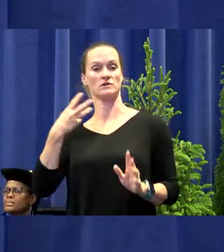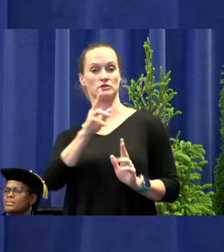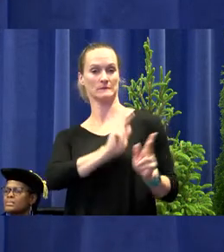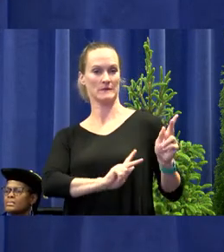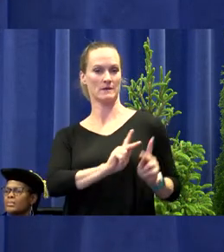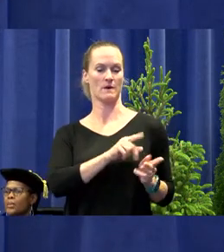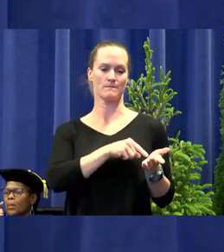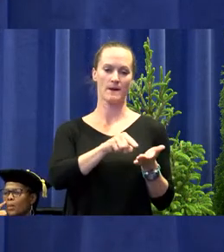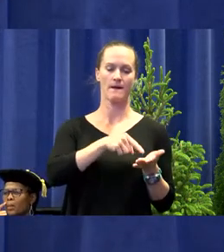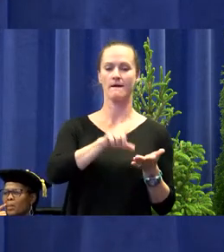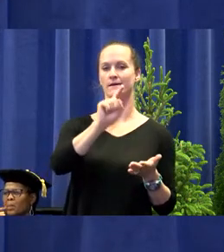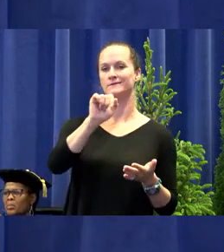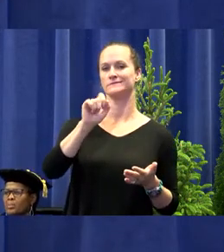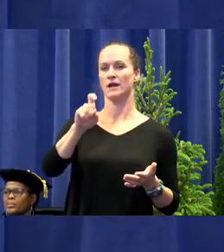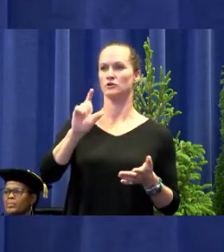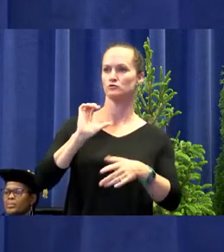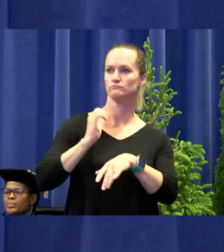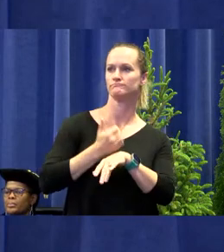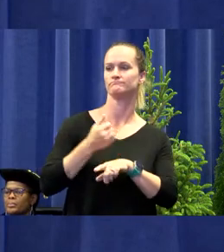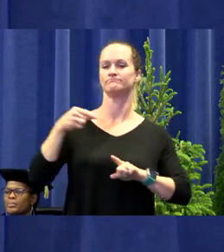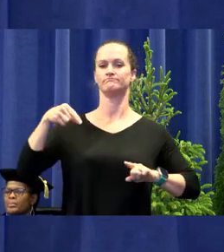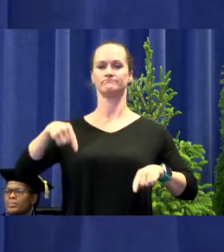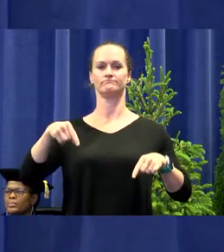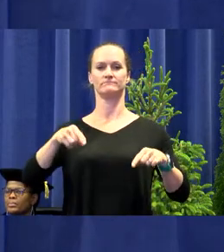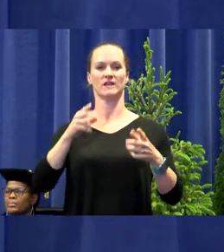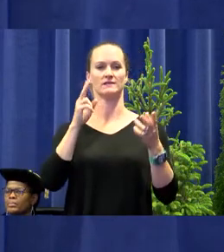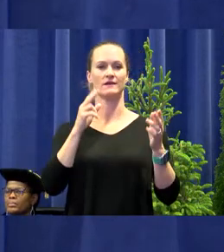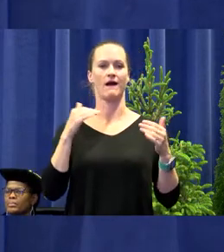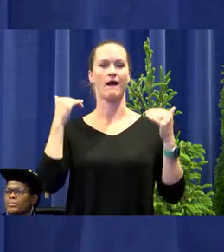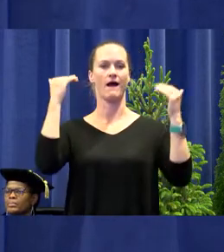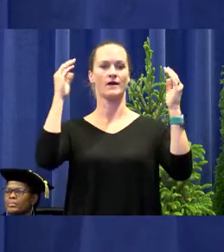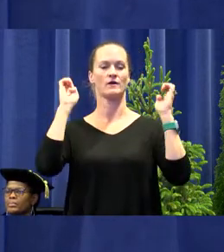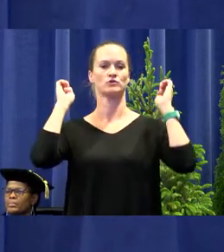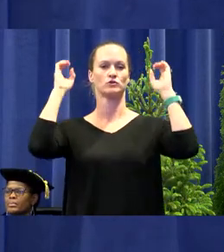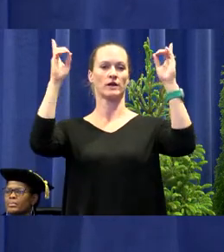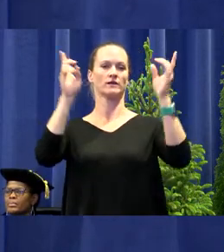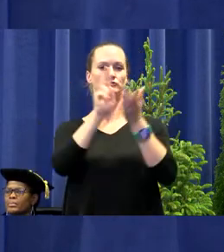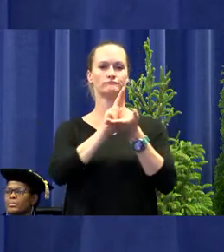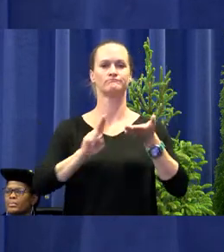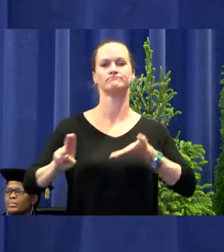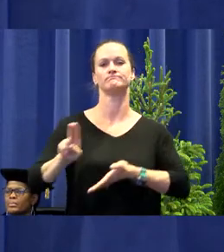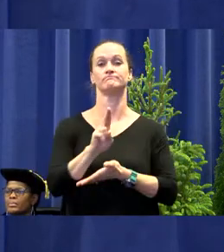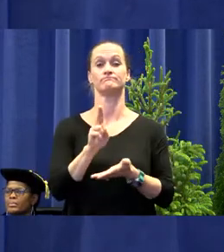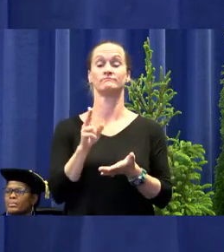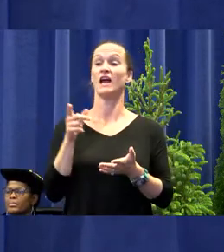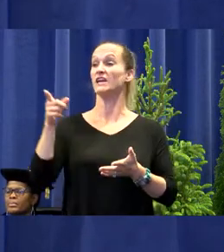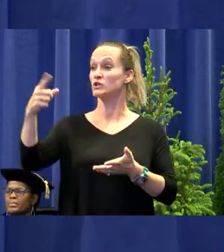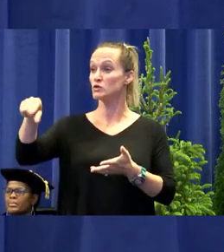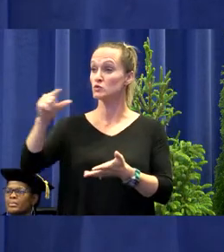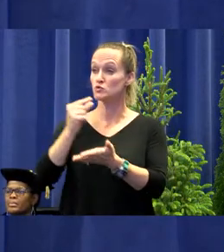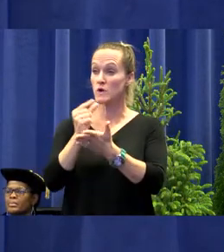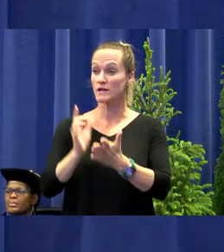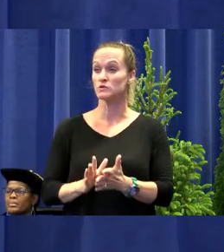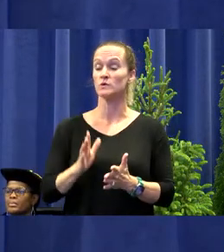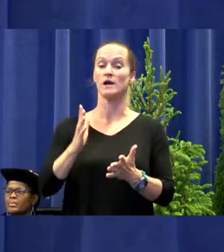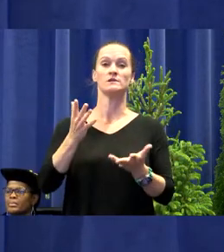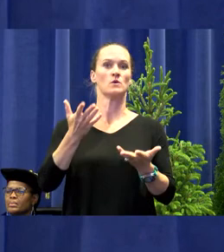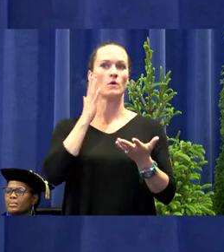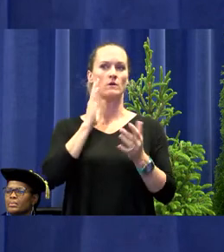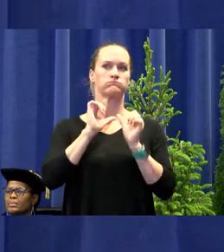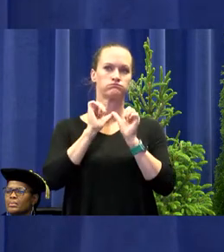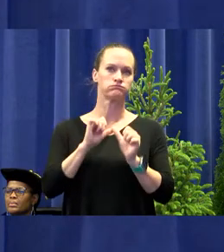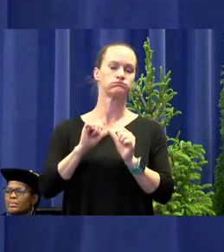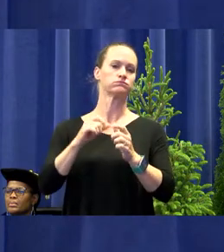education, and in you, our graduates, as the pathway for continually brighter futures for all. The